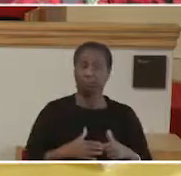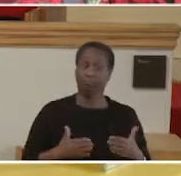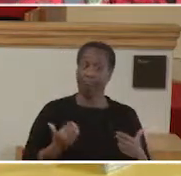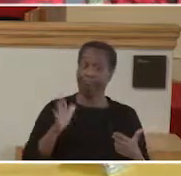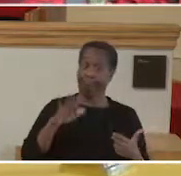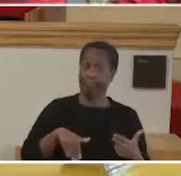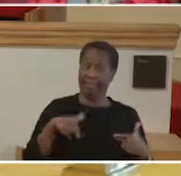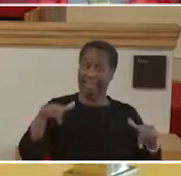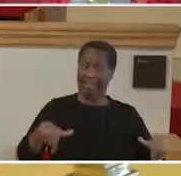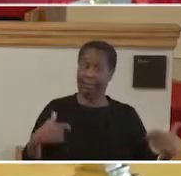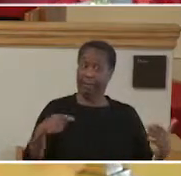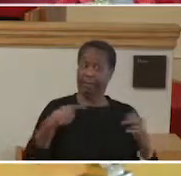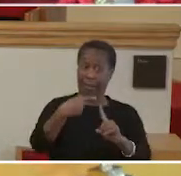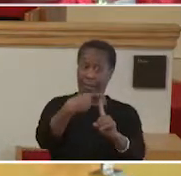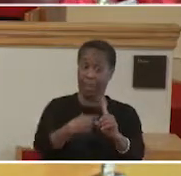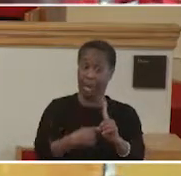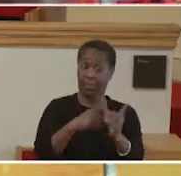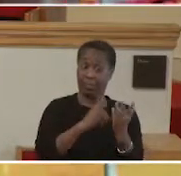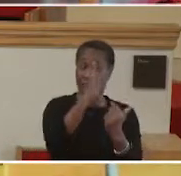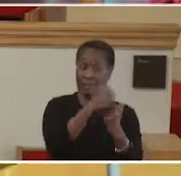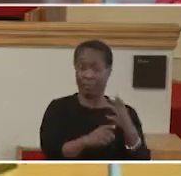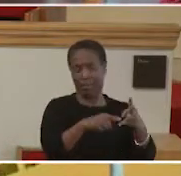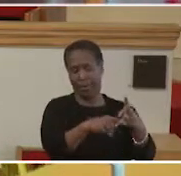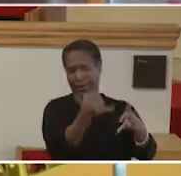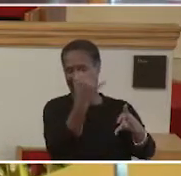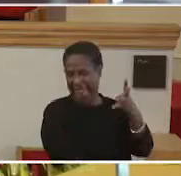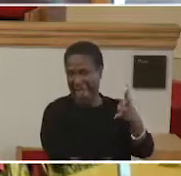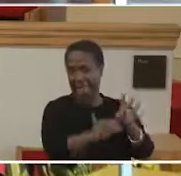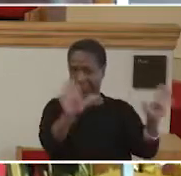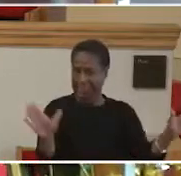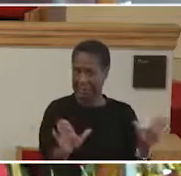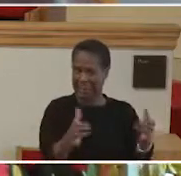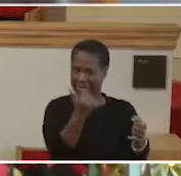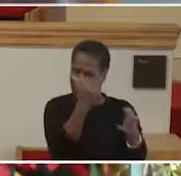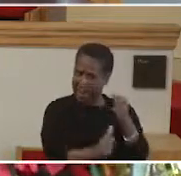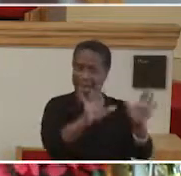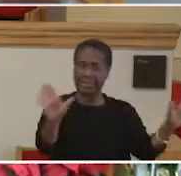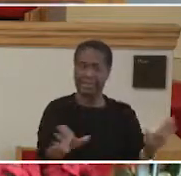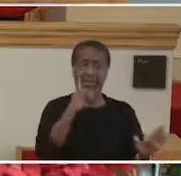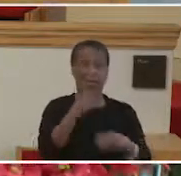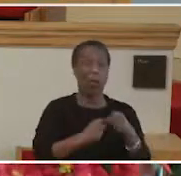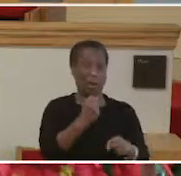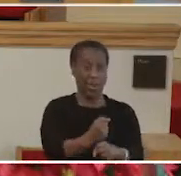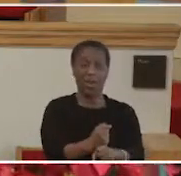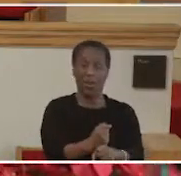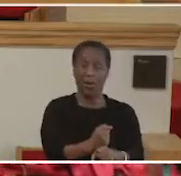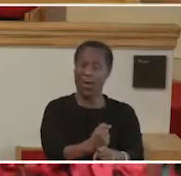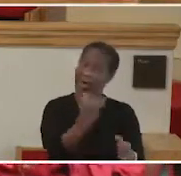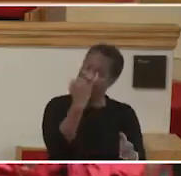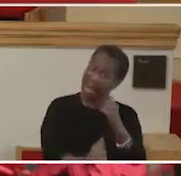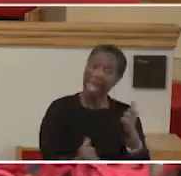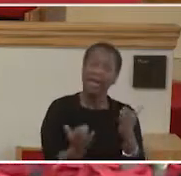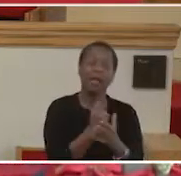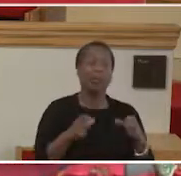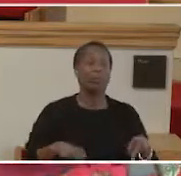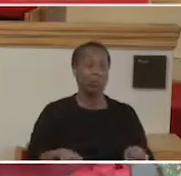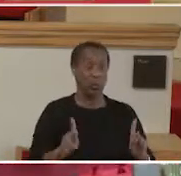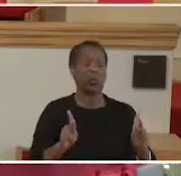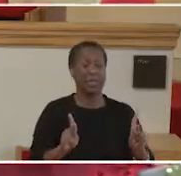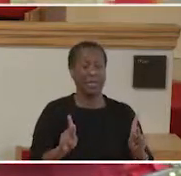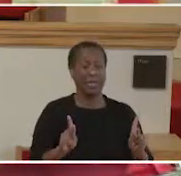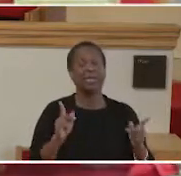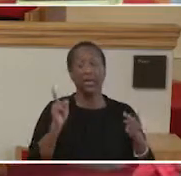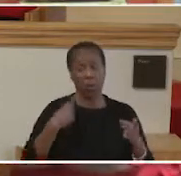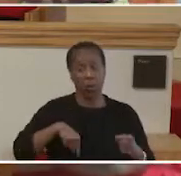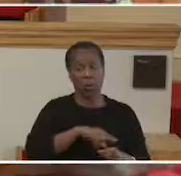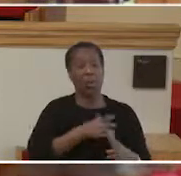last Sunday in the month of December, the last Sunday in this year. And this is also the last opportunity